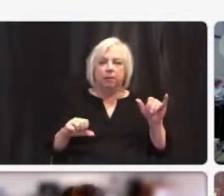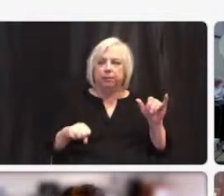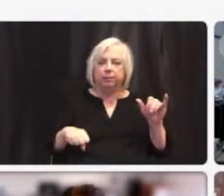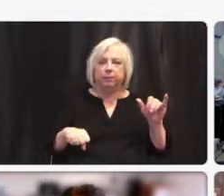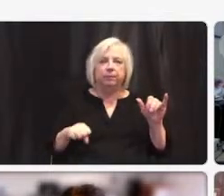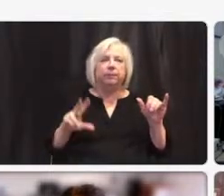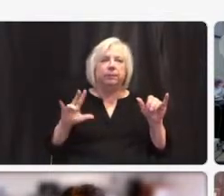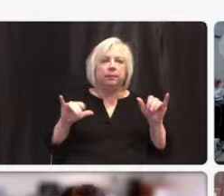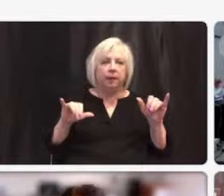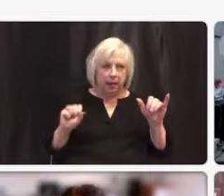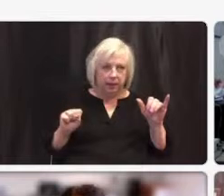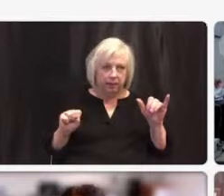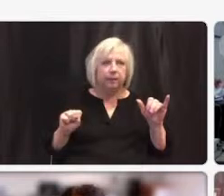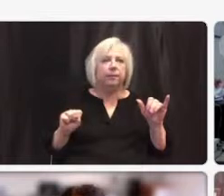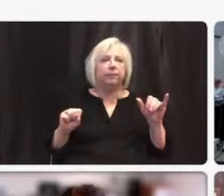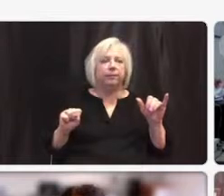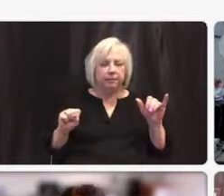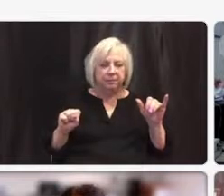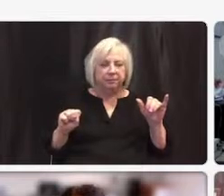Yes.